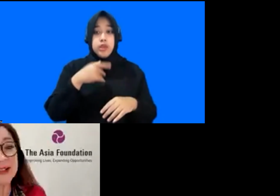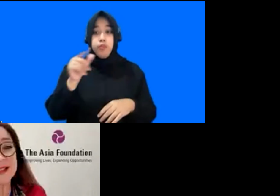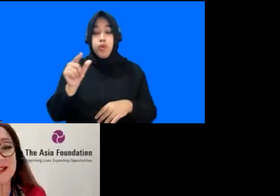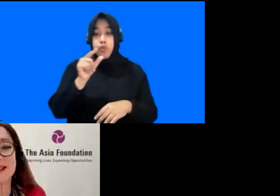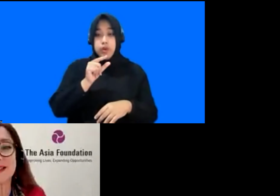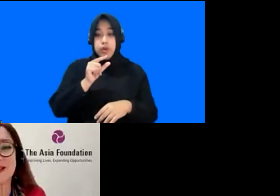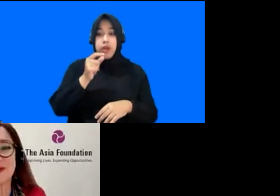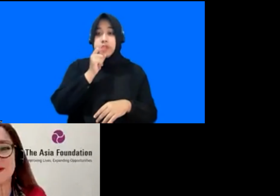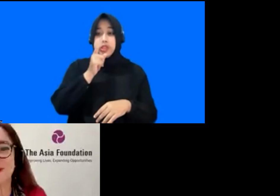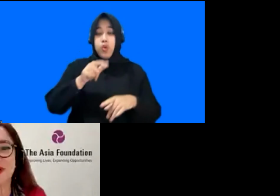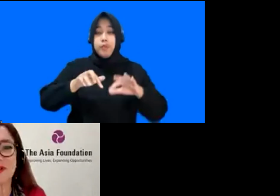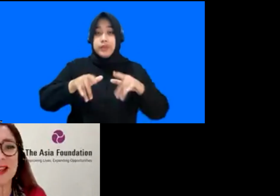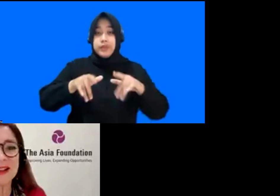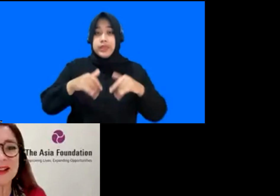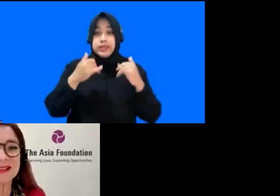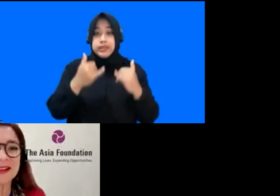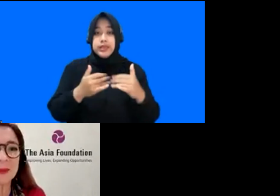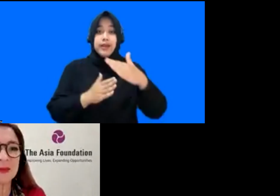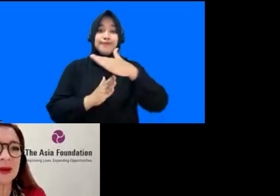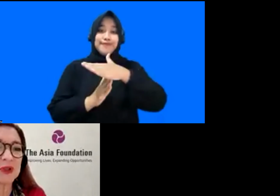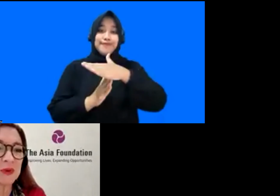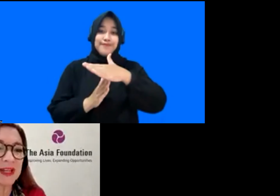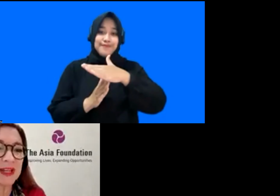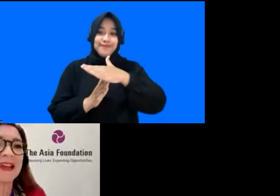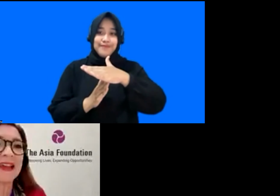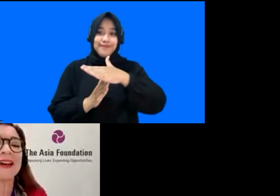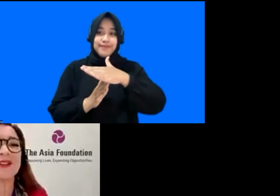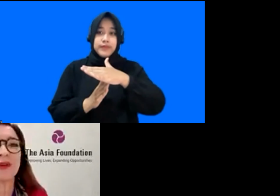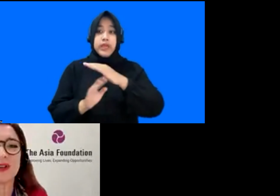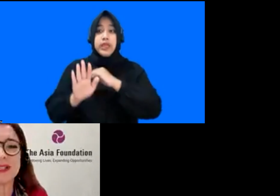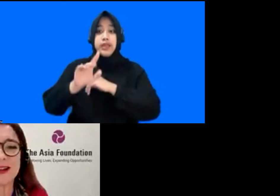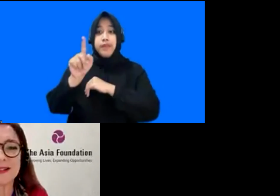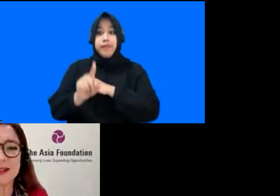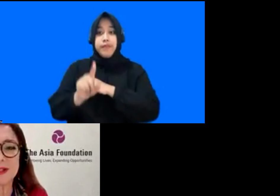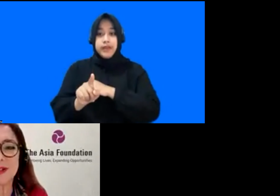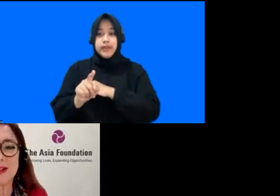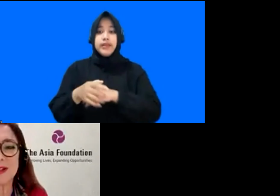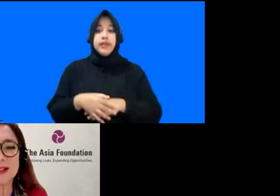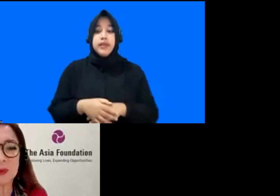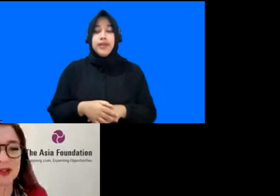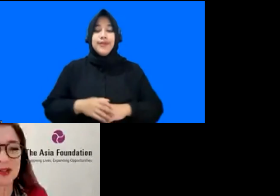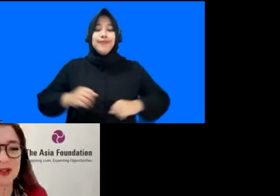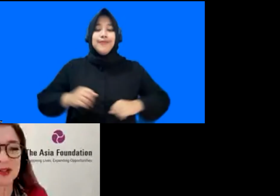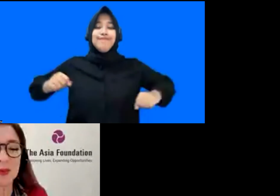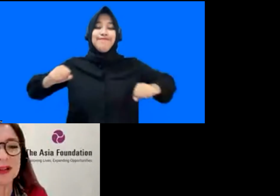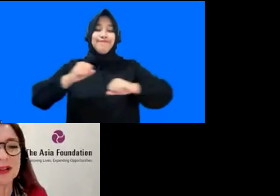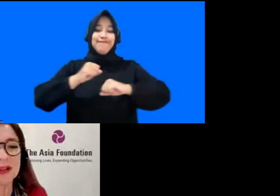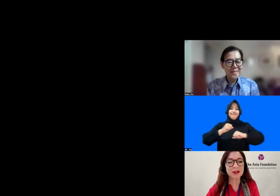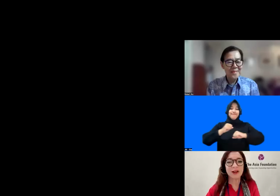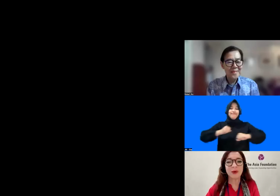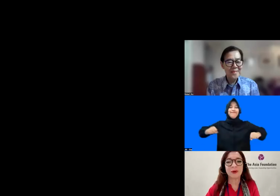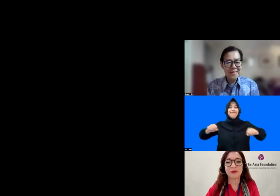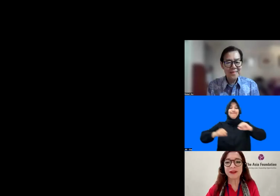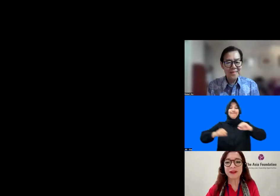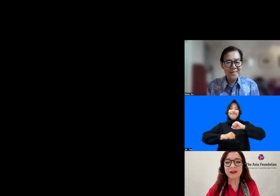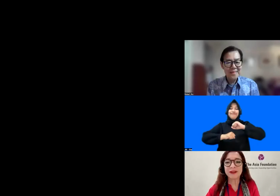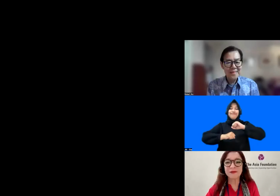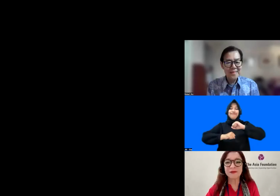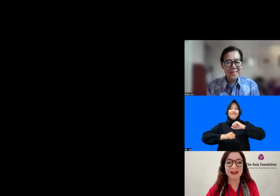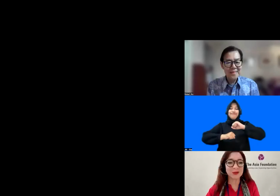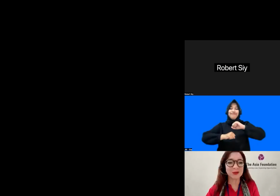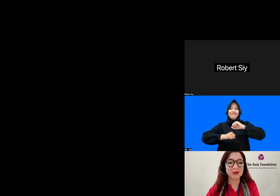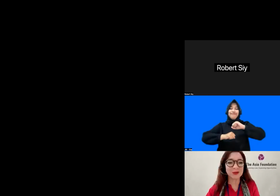5 minutes. Stretch your legs, stand up, grab a drink. Don't forget to add something to the inspiration wall. We will reconvene for the last